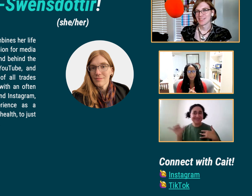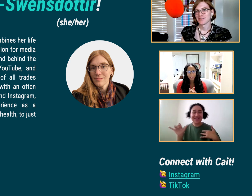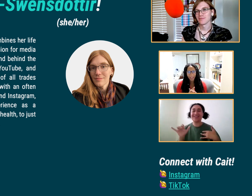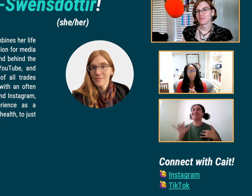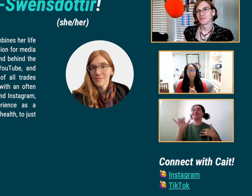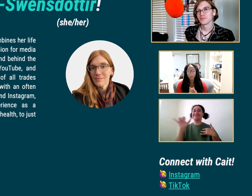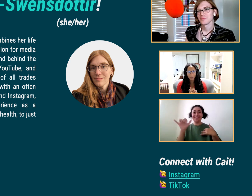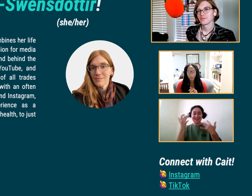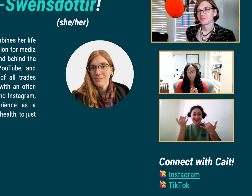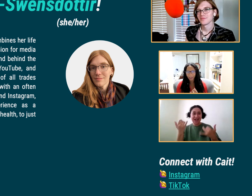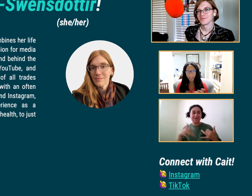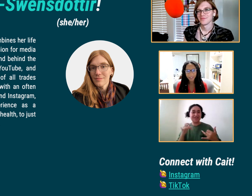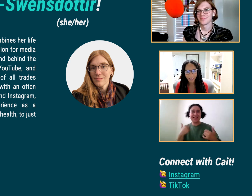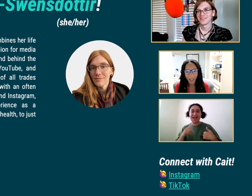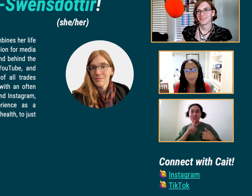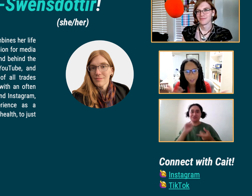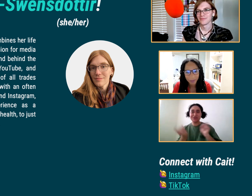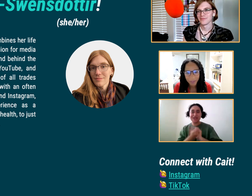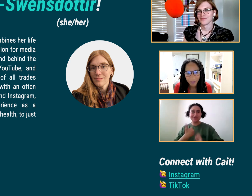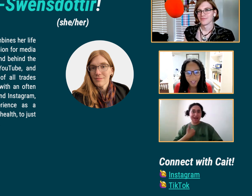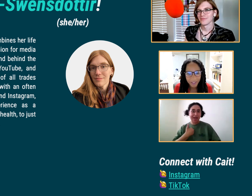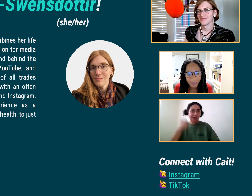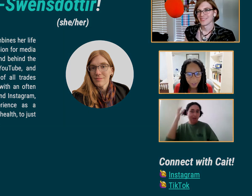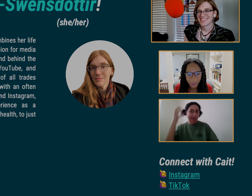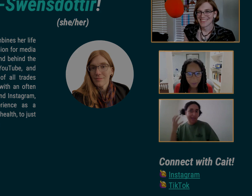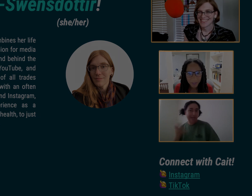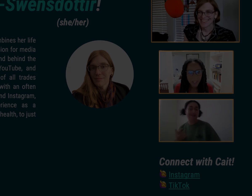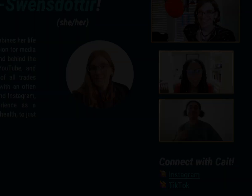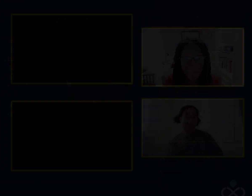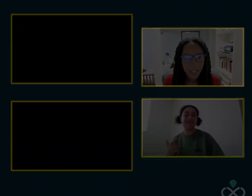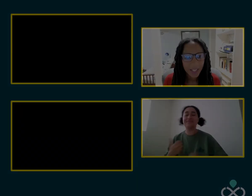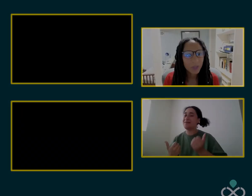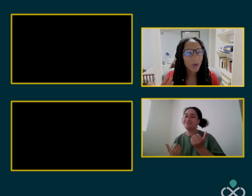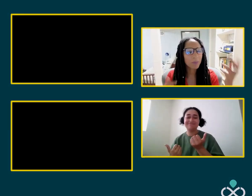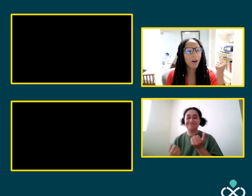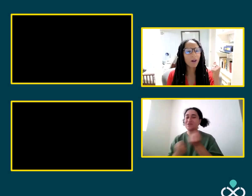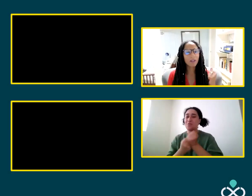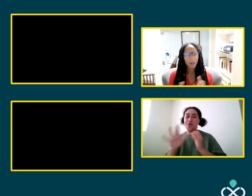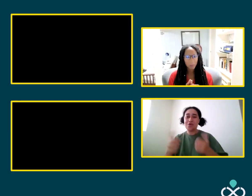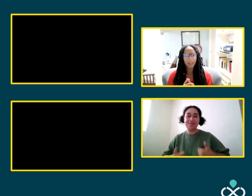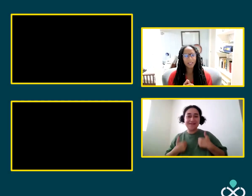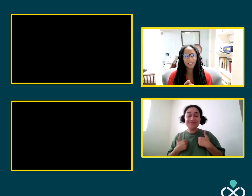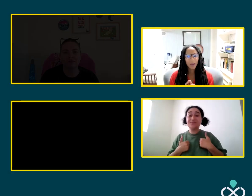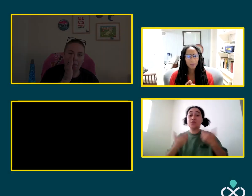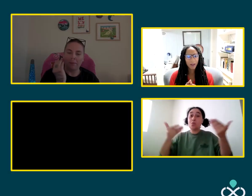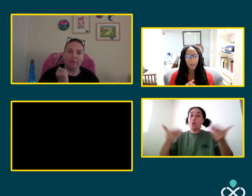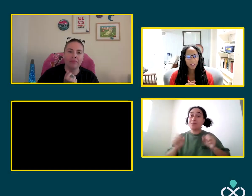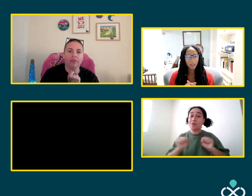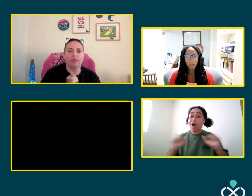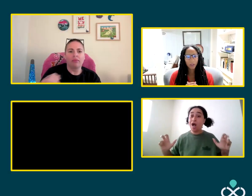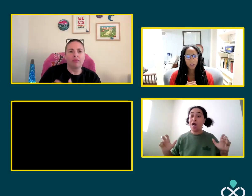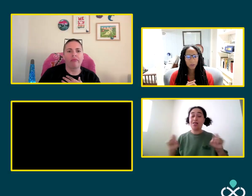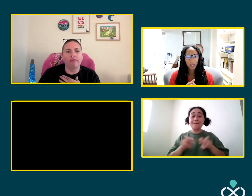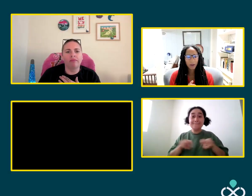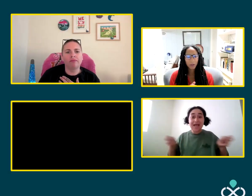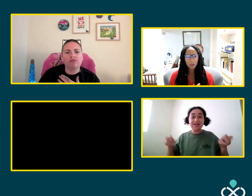now I feel like I should do something with my hair. It's not gonna happen. So I'm living vicariously through you. Let's welcome all of our panelists up